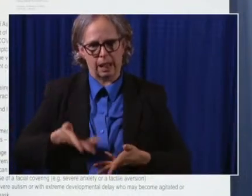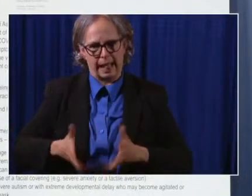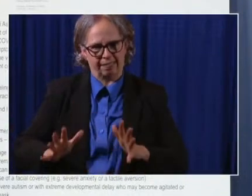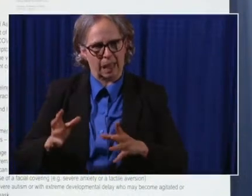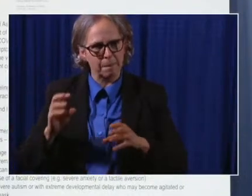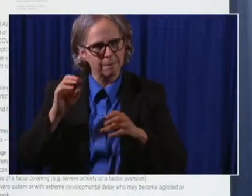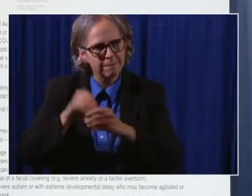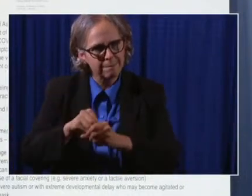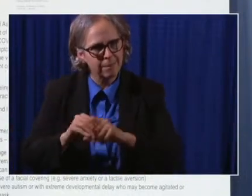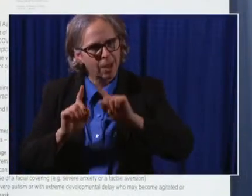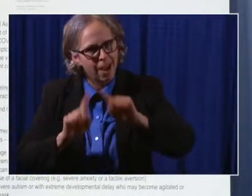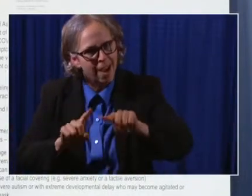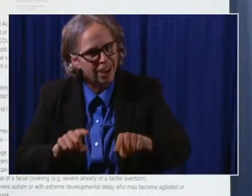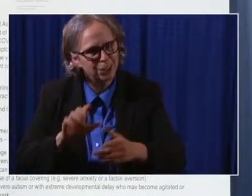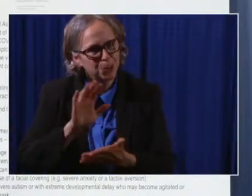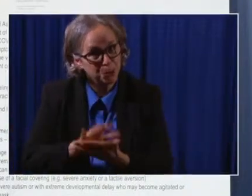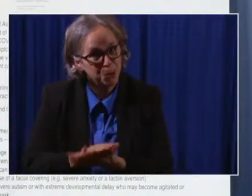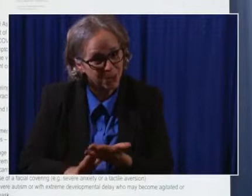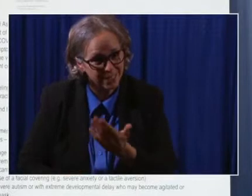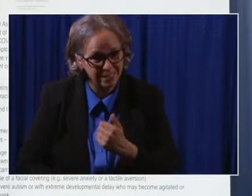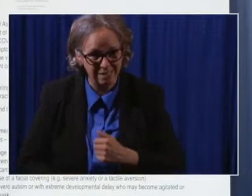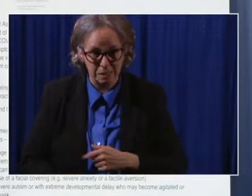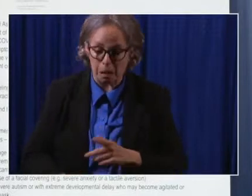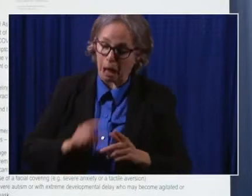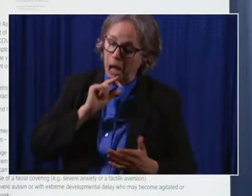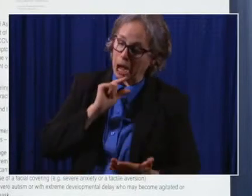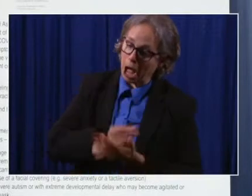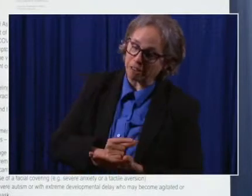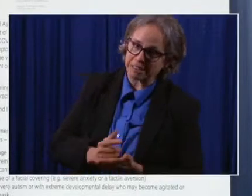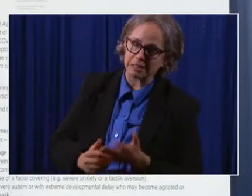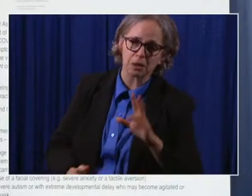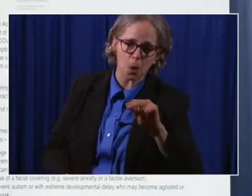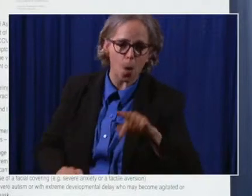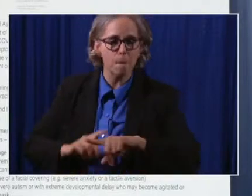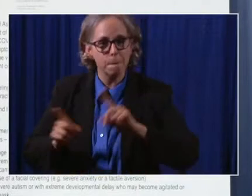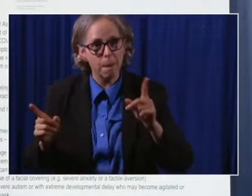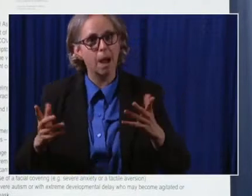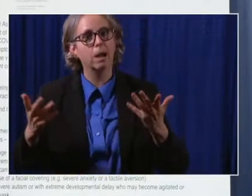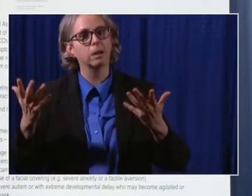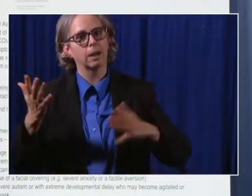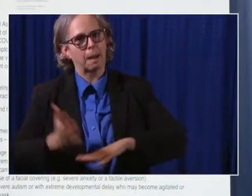school. No guarantees, but this increases our odds.